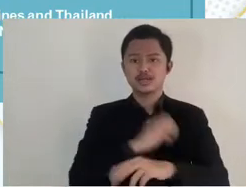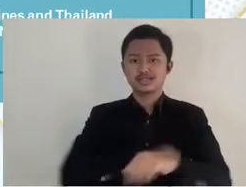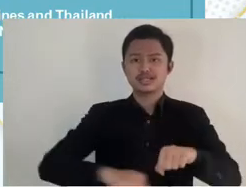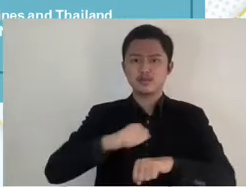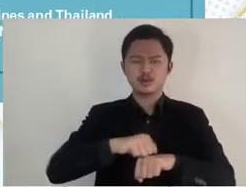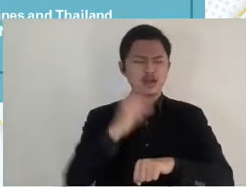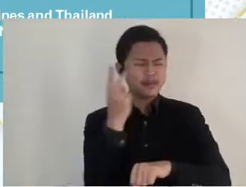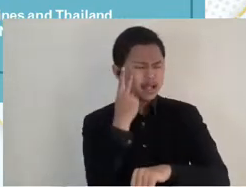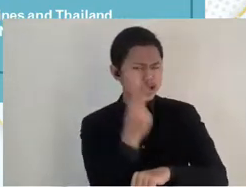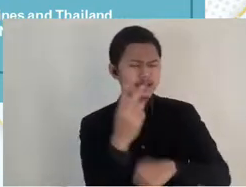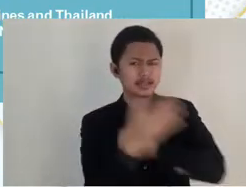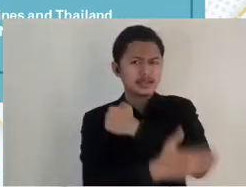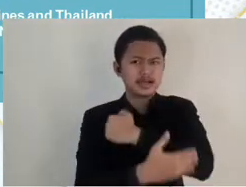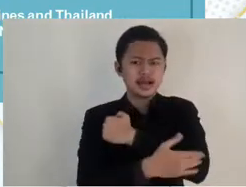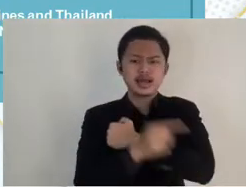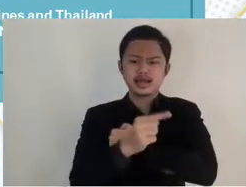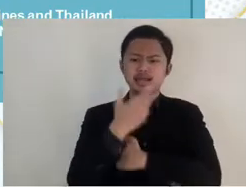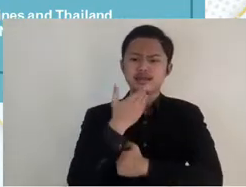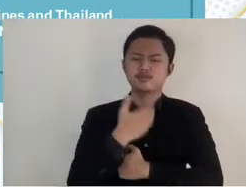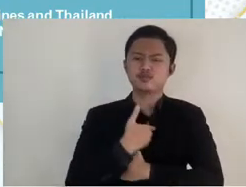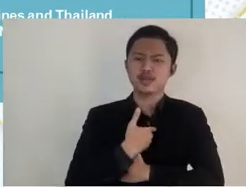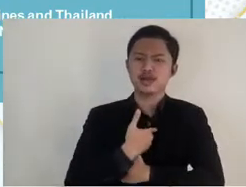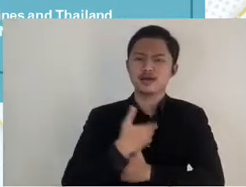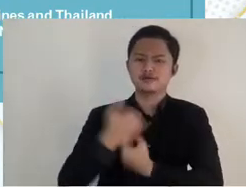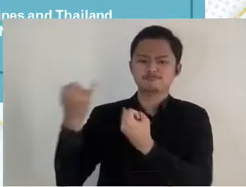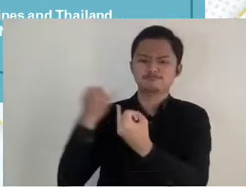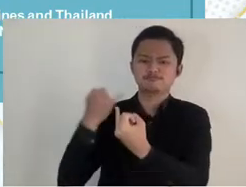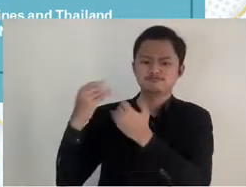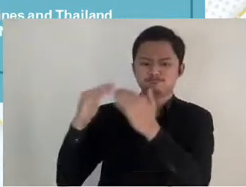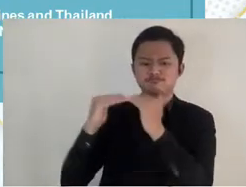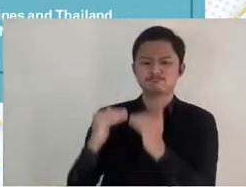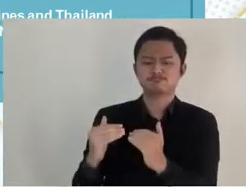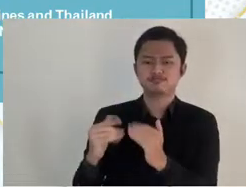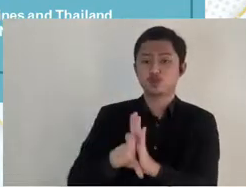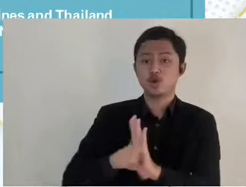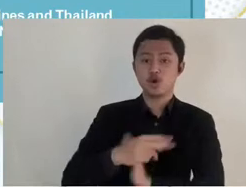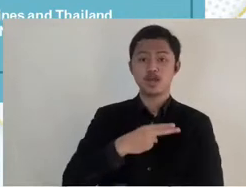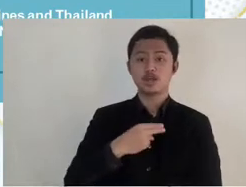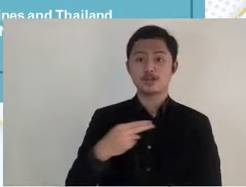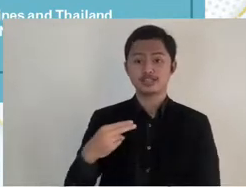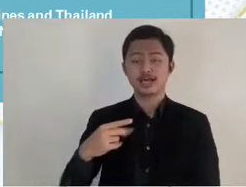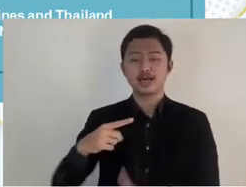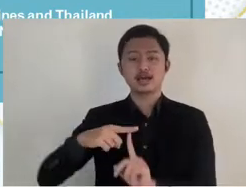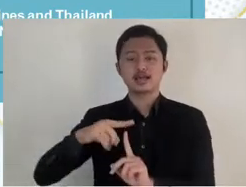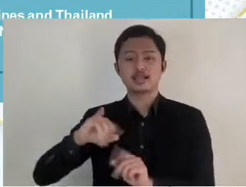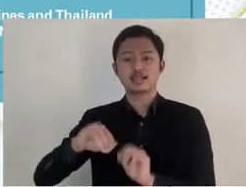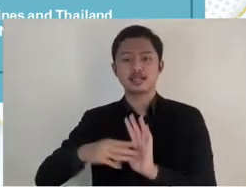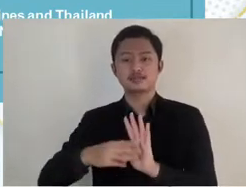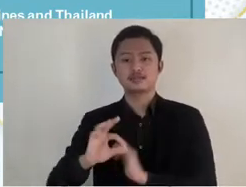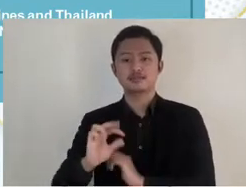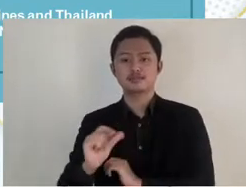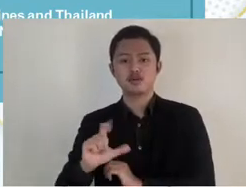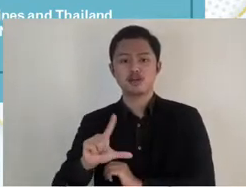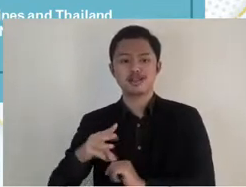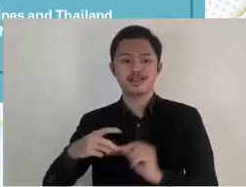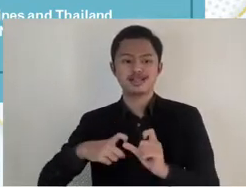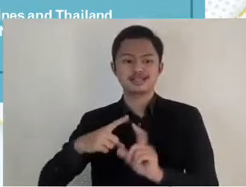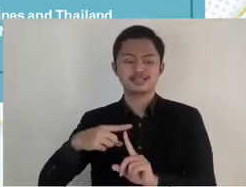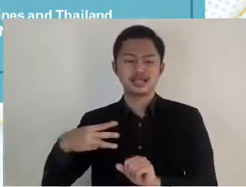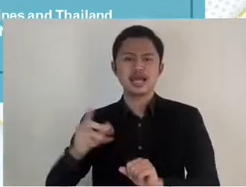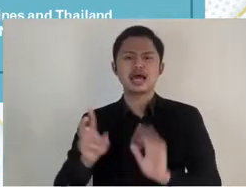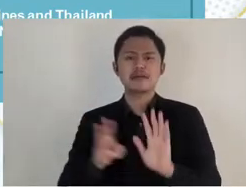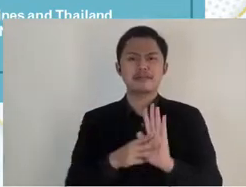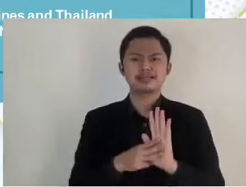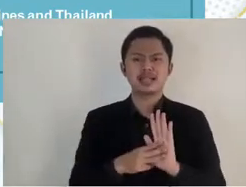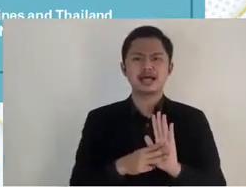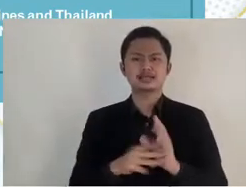quite a large deterioration, and it is actually Indonesia and Timor-Leste because of internal and external conflicts,